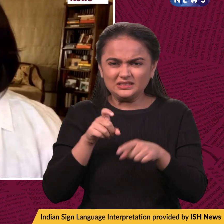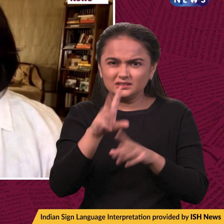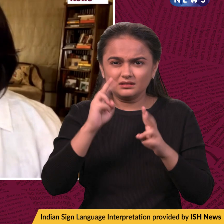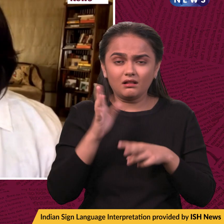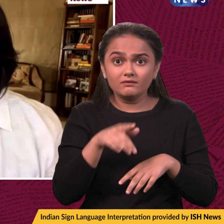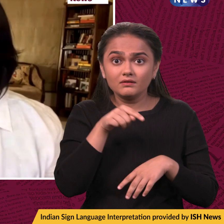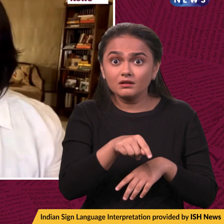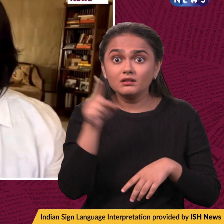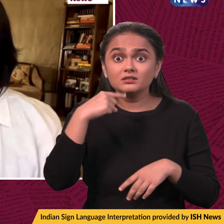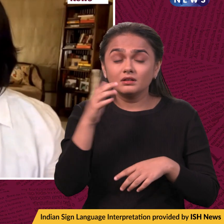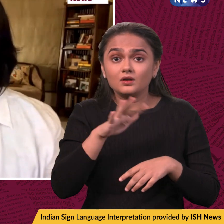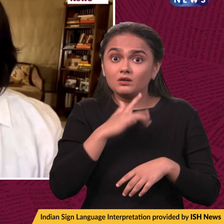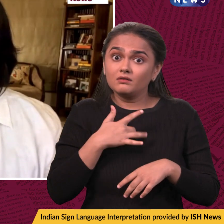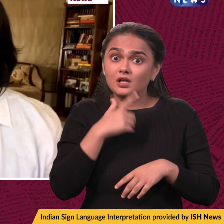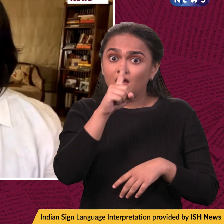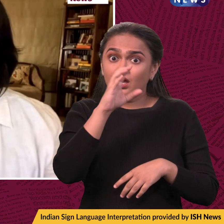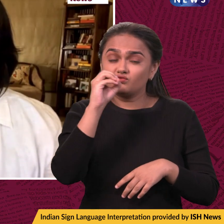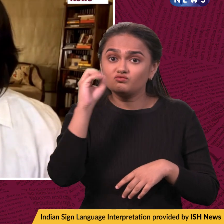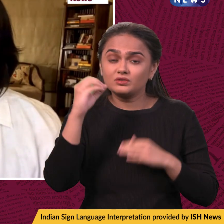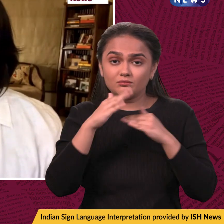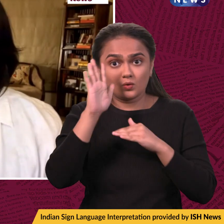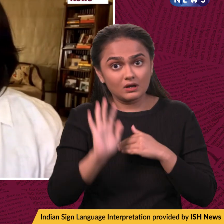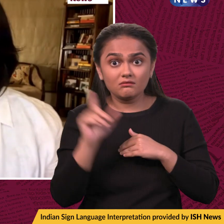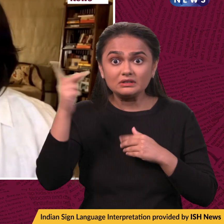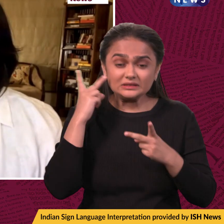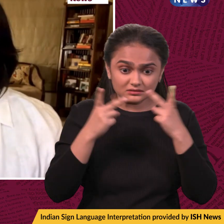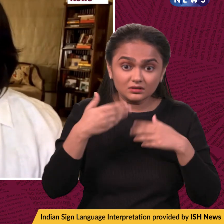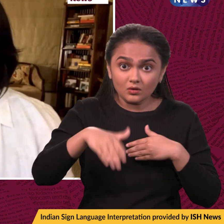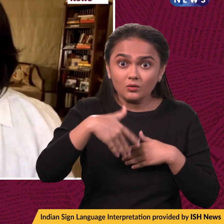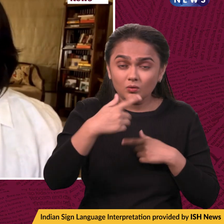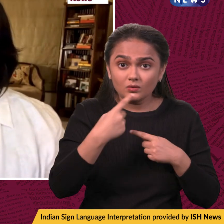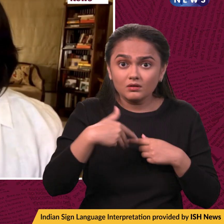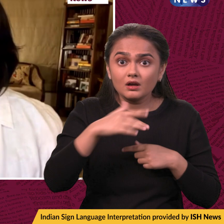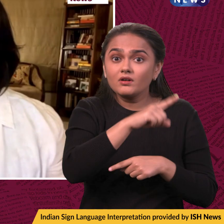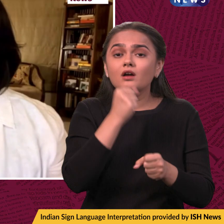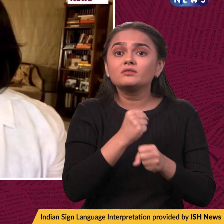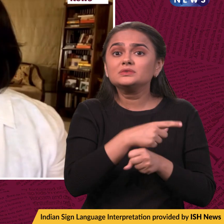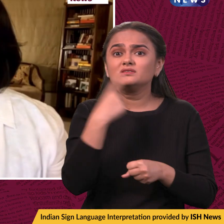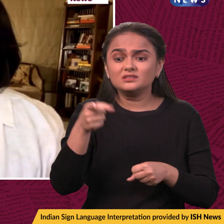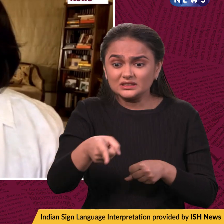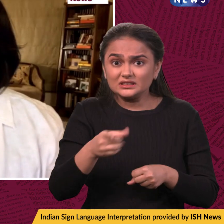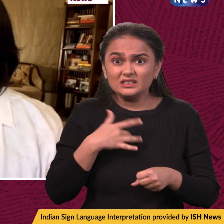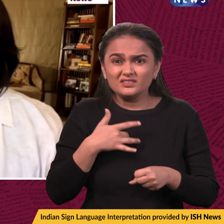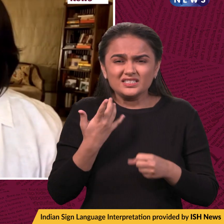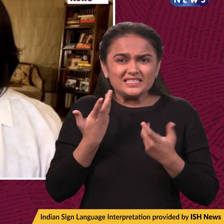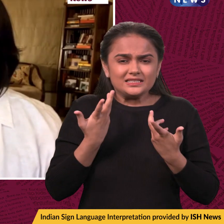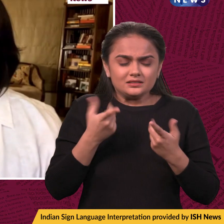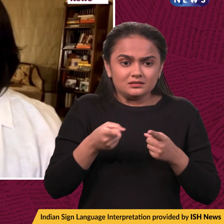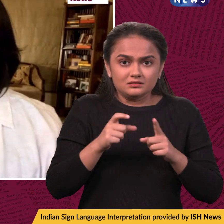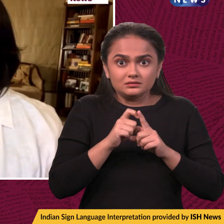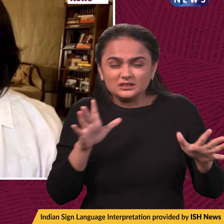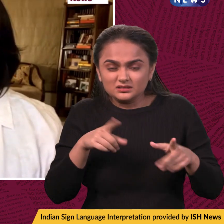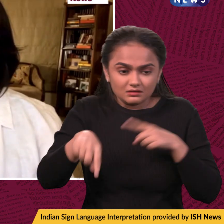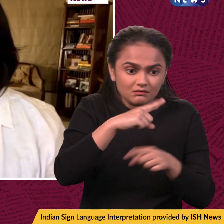grow above 100 as search operations are now underway. Kentucky's governor has said that this is the most devastating tornado event